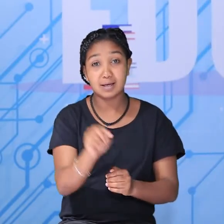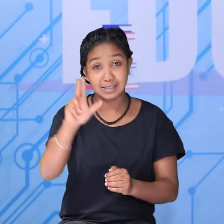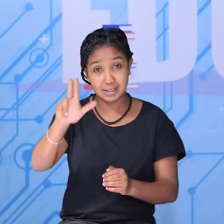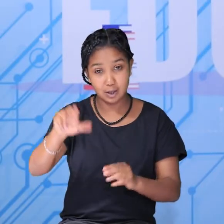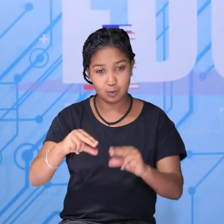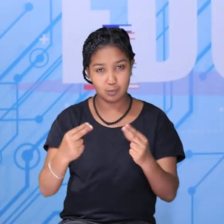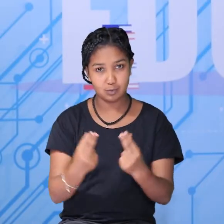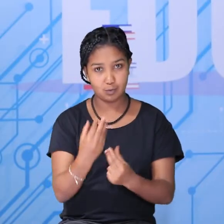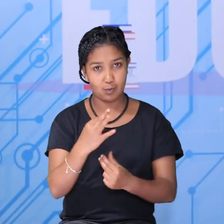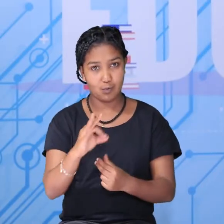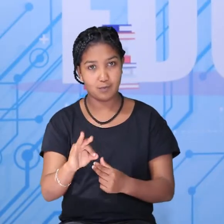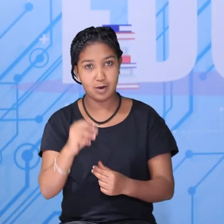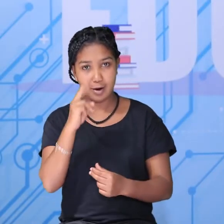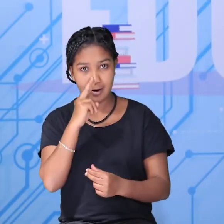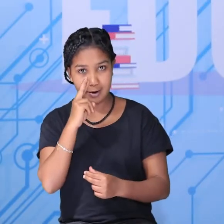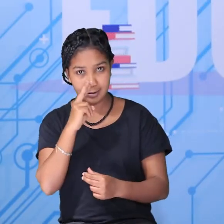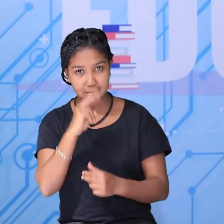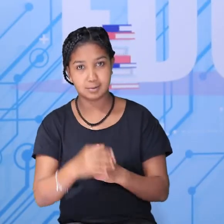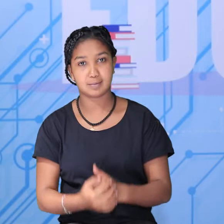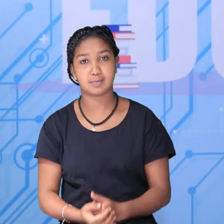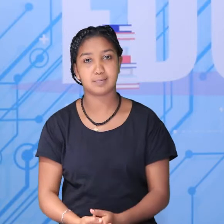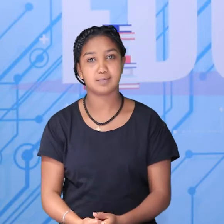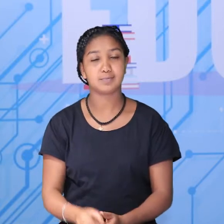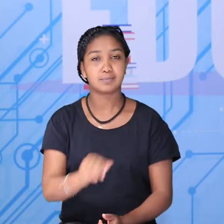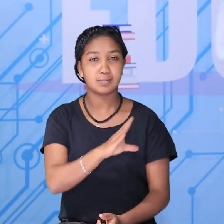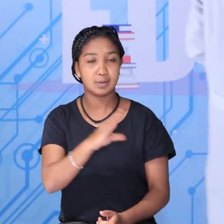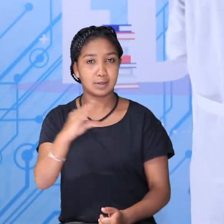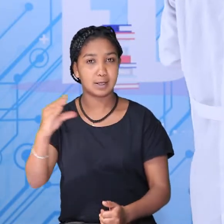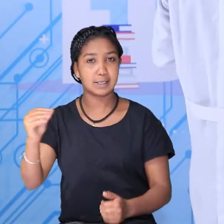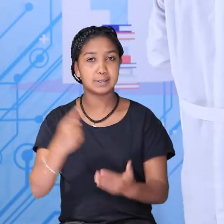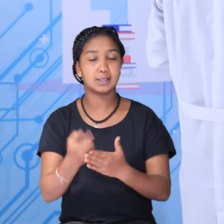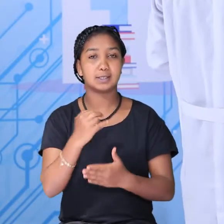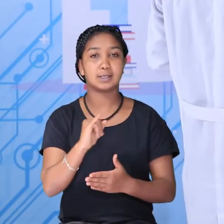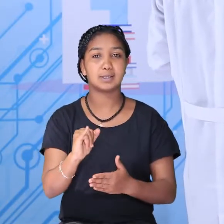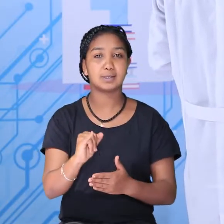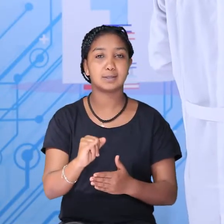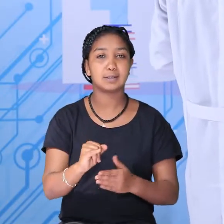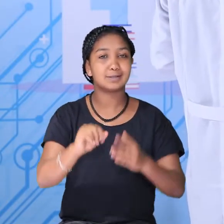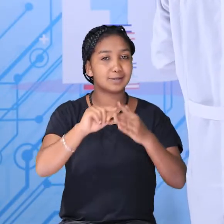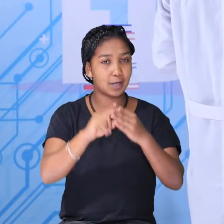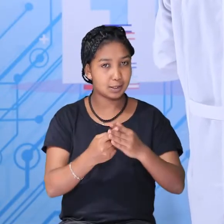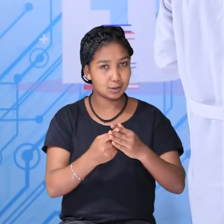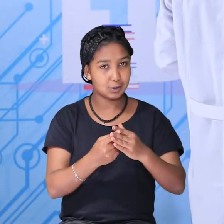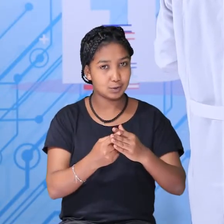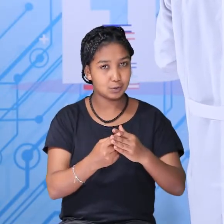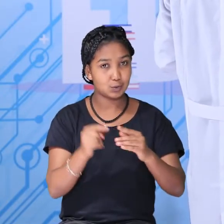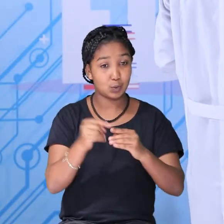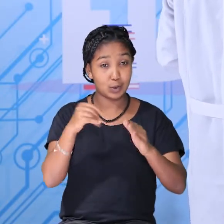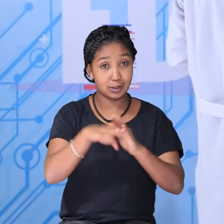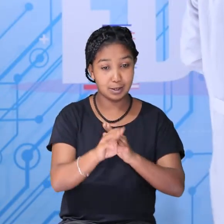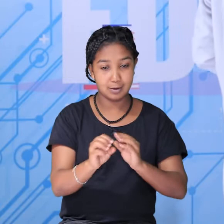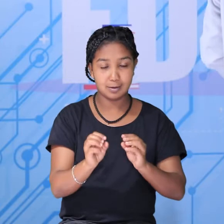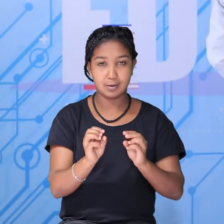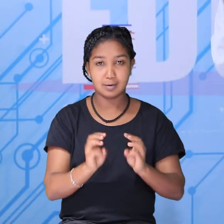3 groups of rats, and this is the start to enter to the